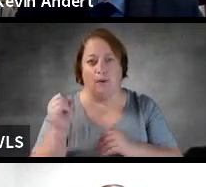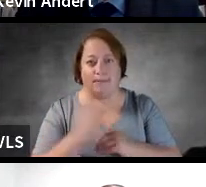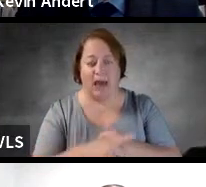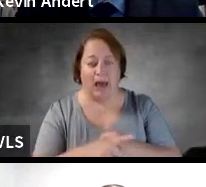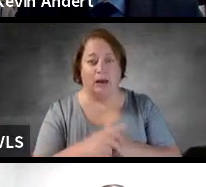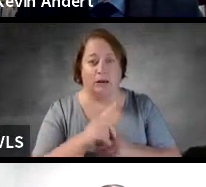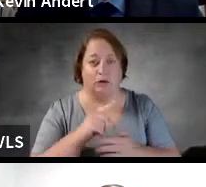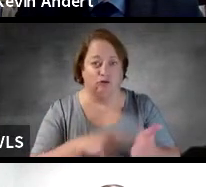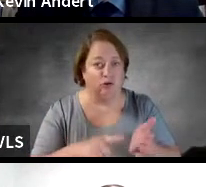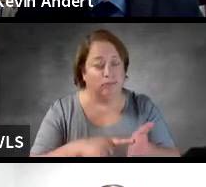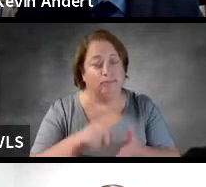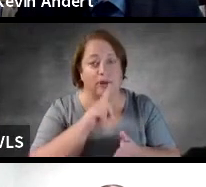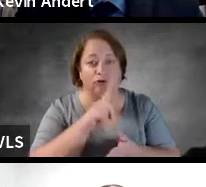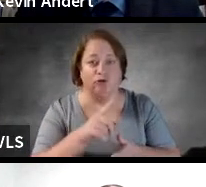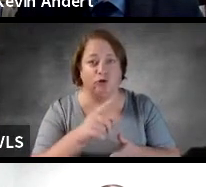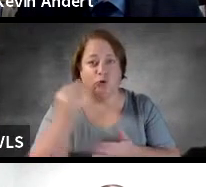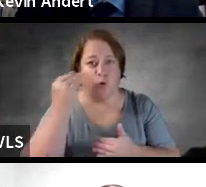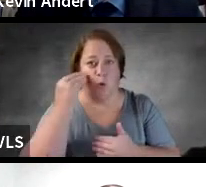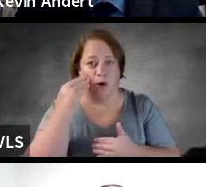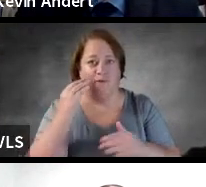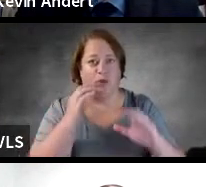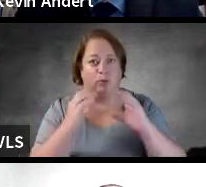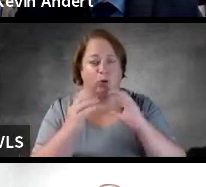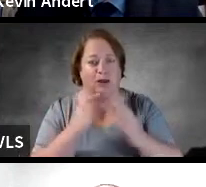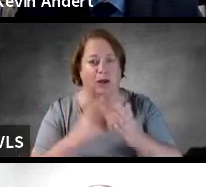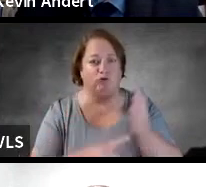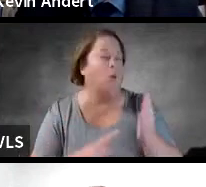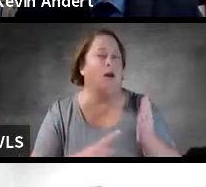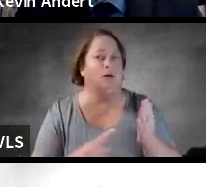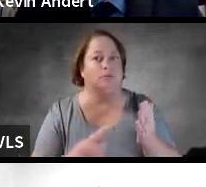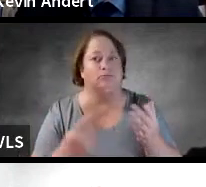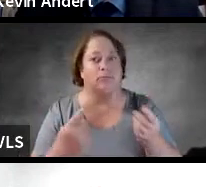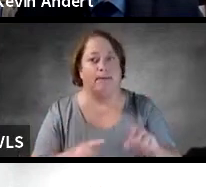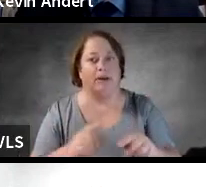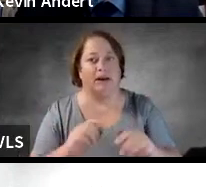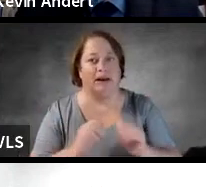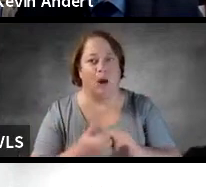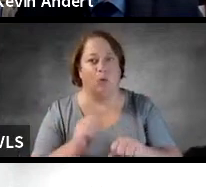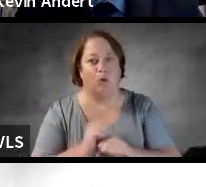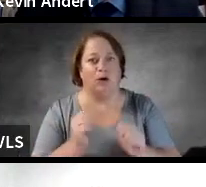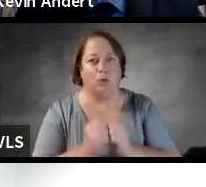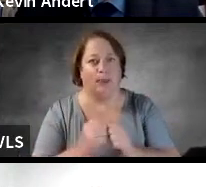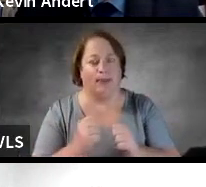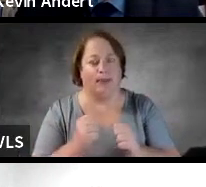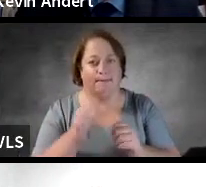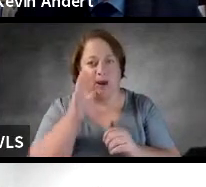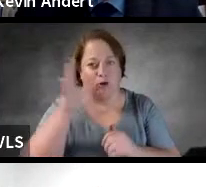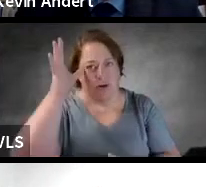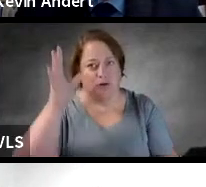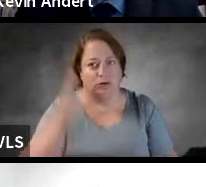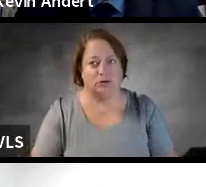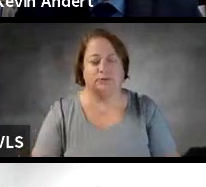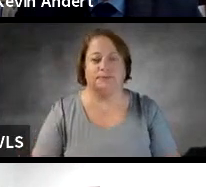aware of the communication, what we've been and how we're working with each one of our parents.